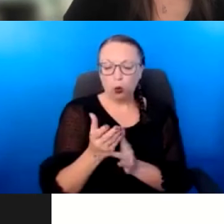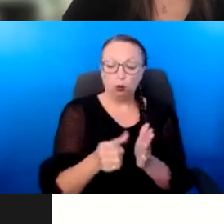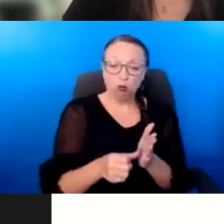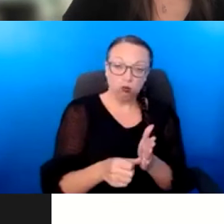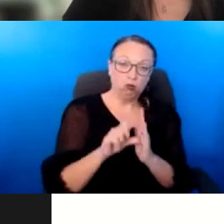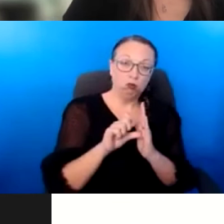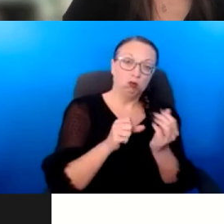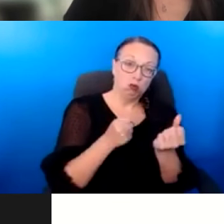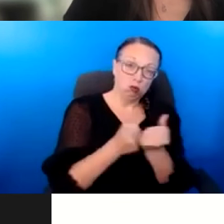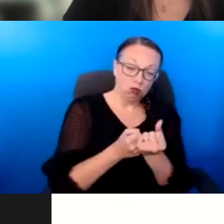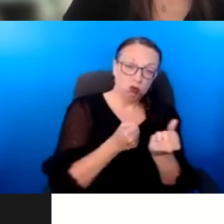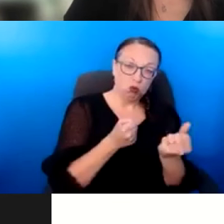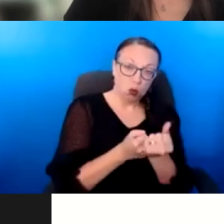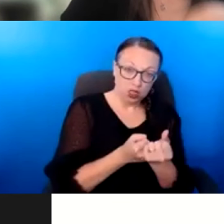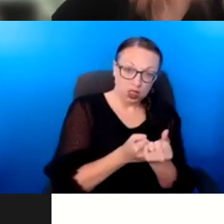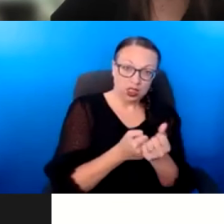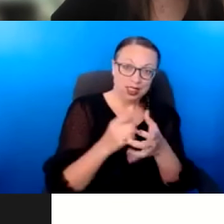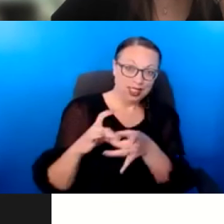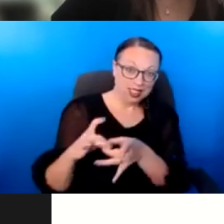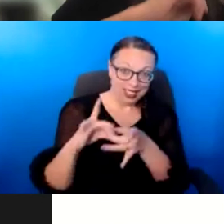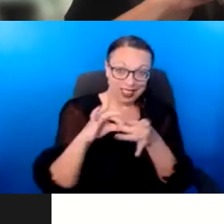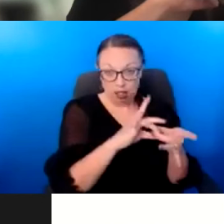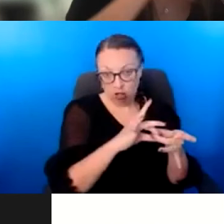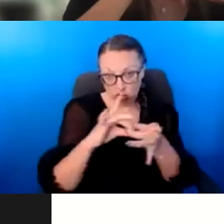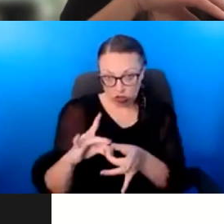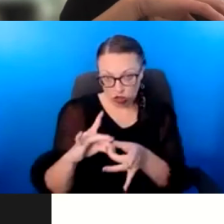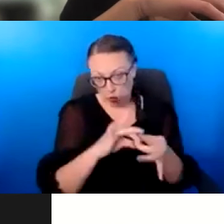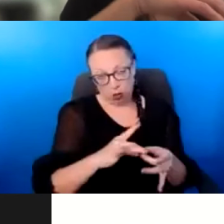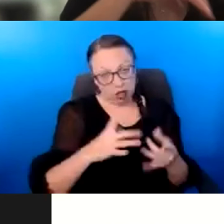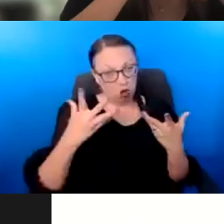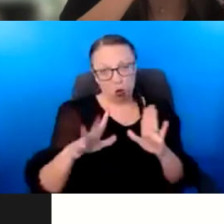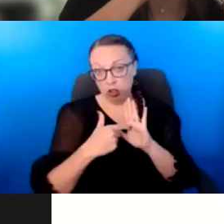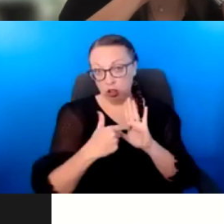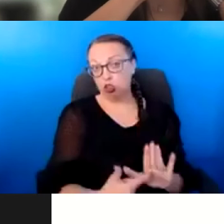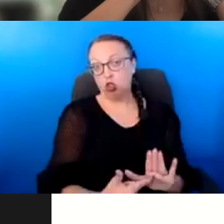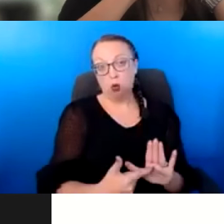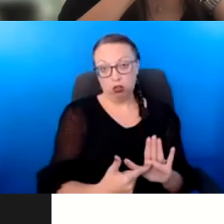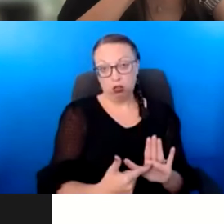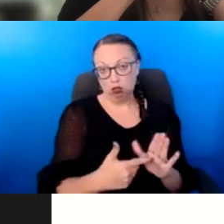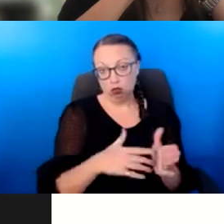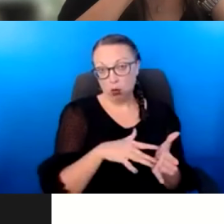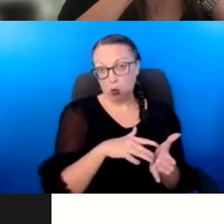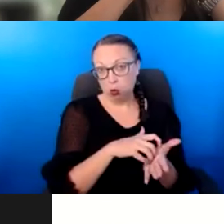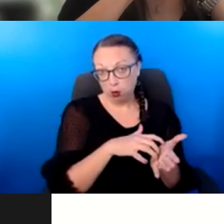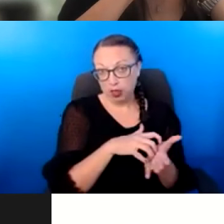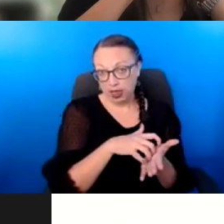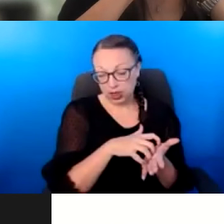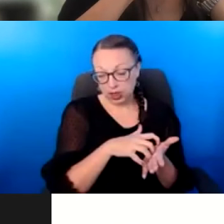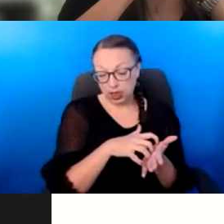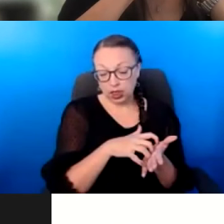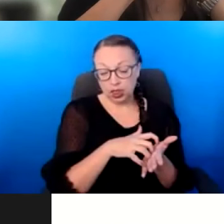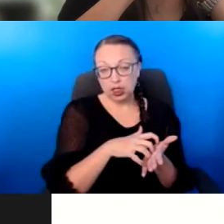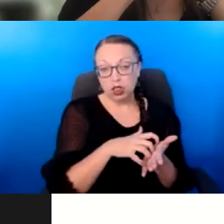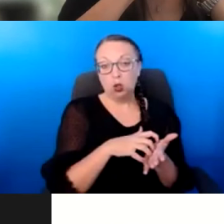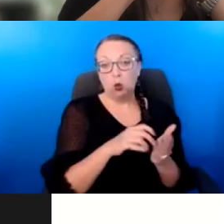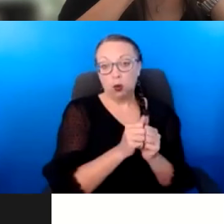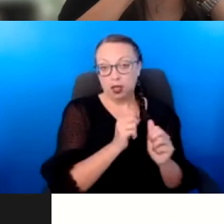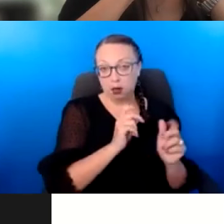reinforcing connections, which we had already demonstrated were weak in our subjects with poor face memory